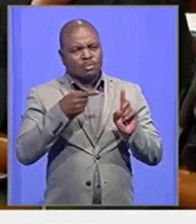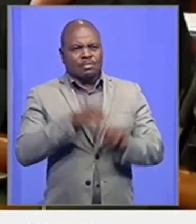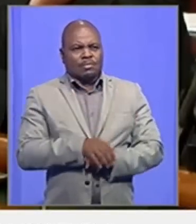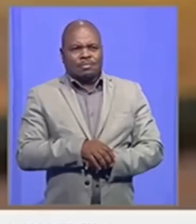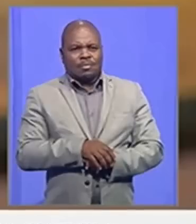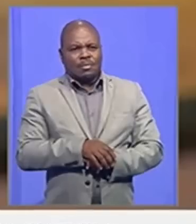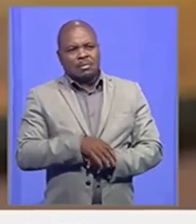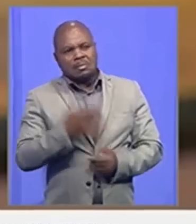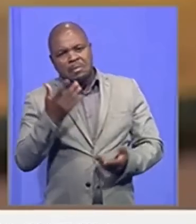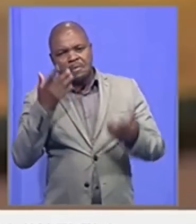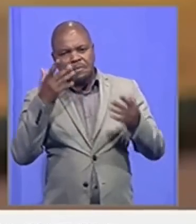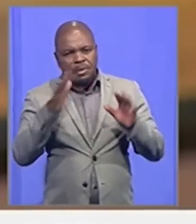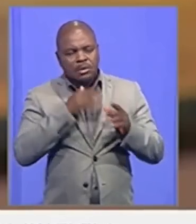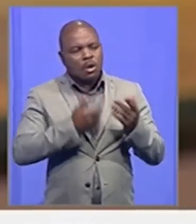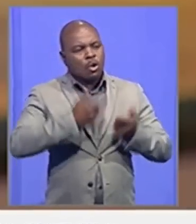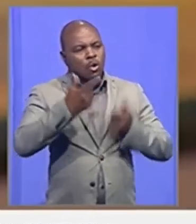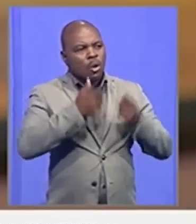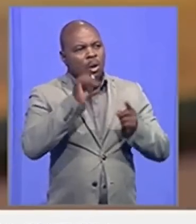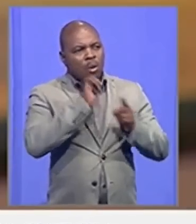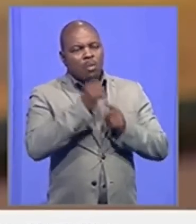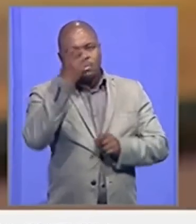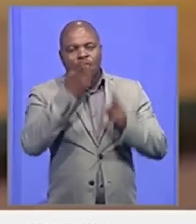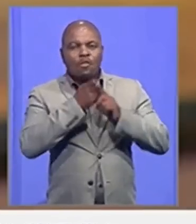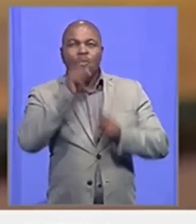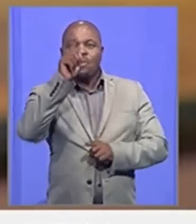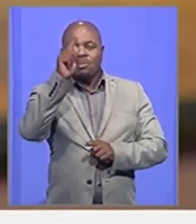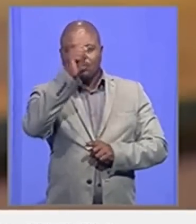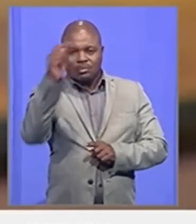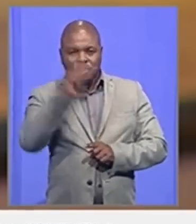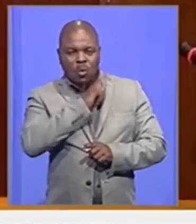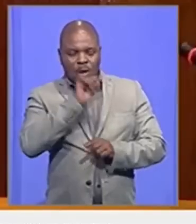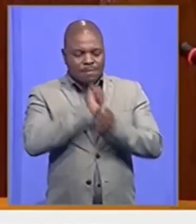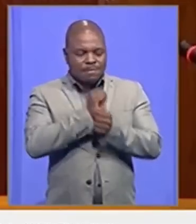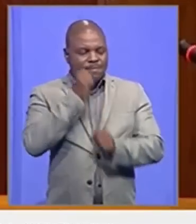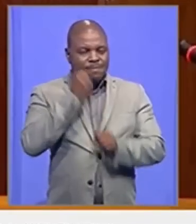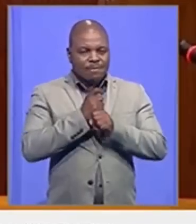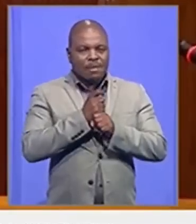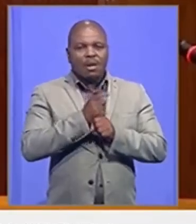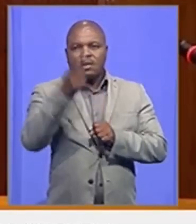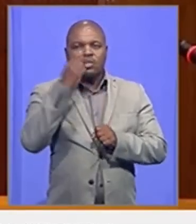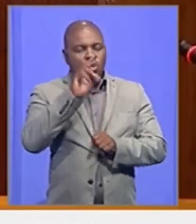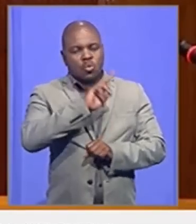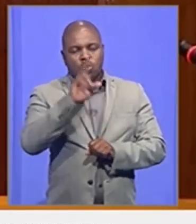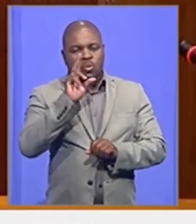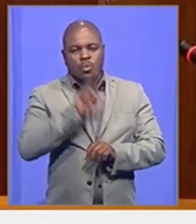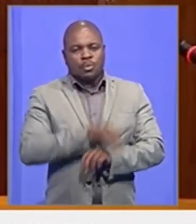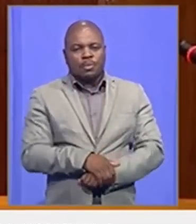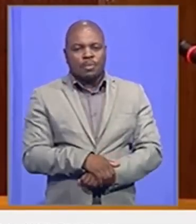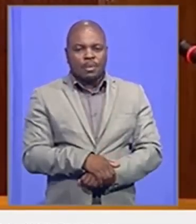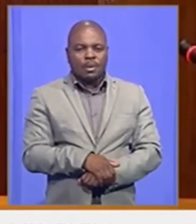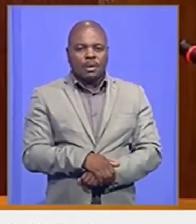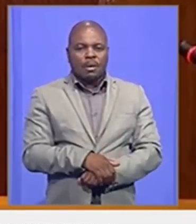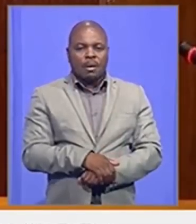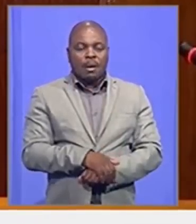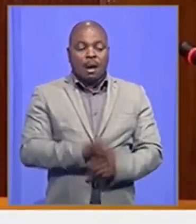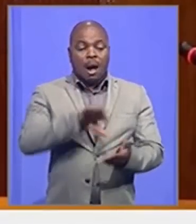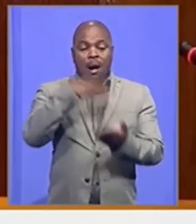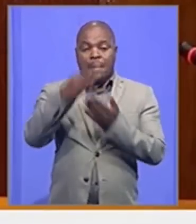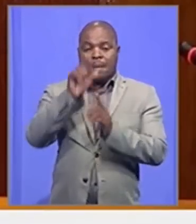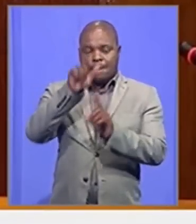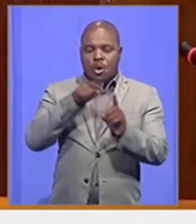o sinkile moeledi fa na le kwa Tanzania go ganetsa go tshwarwa ga gagwe. The applicant was well aware at